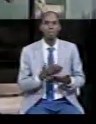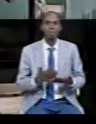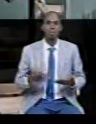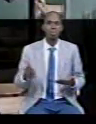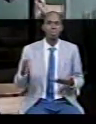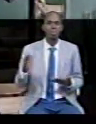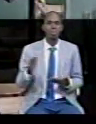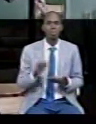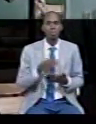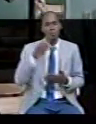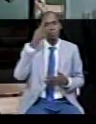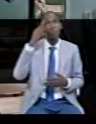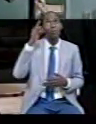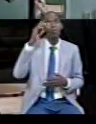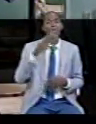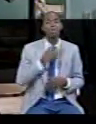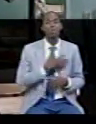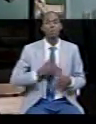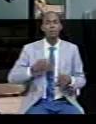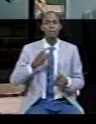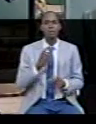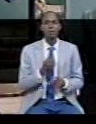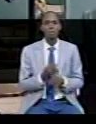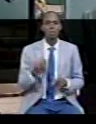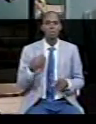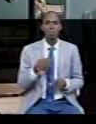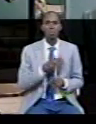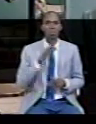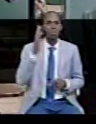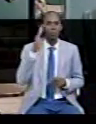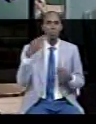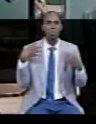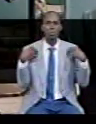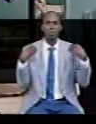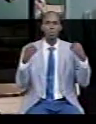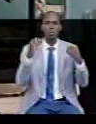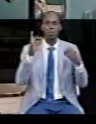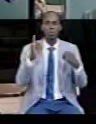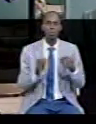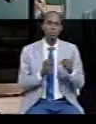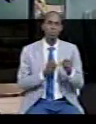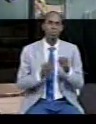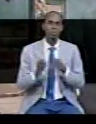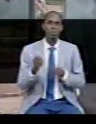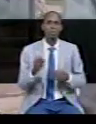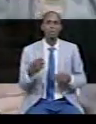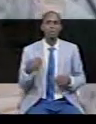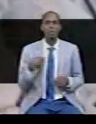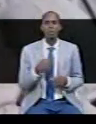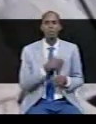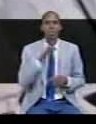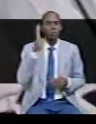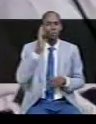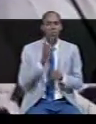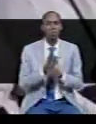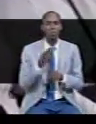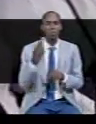cry. For God and right, we will boldly fight, we will keep